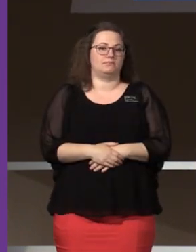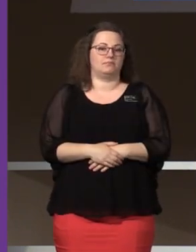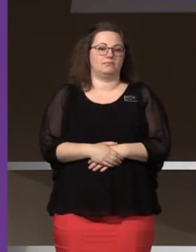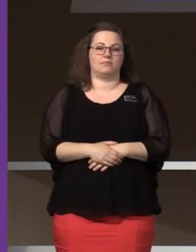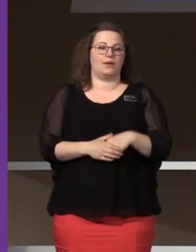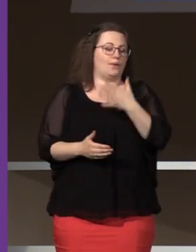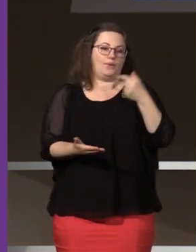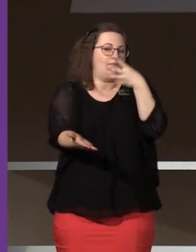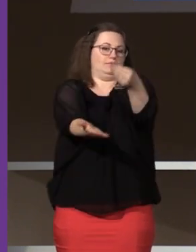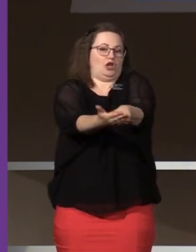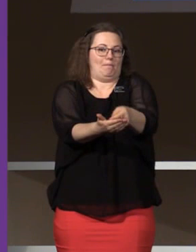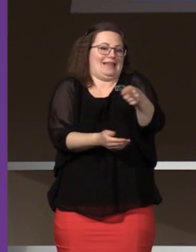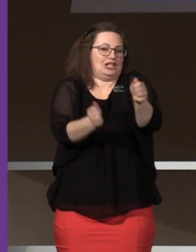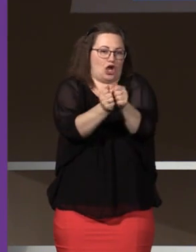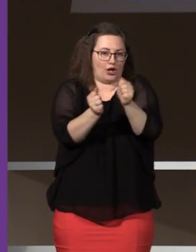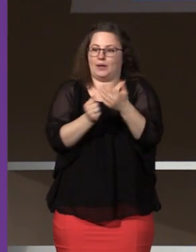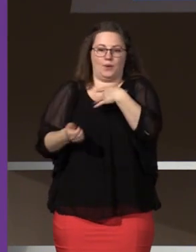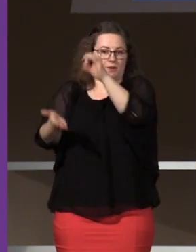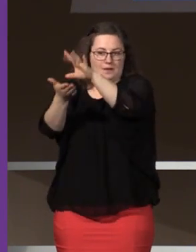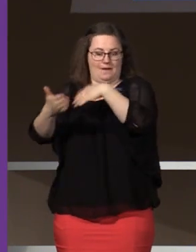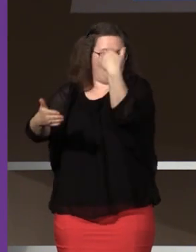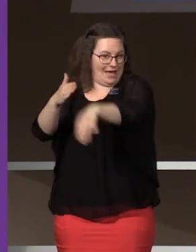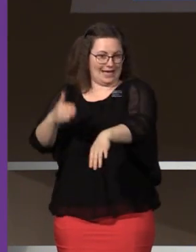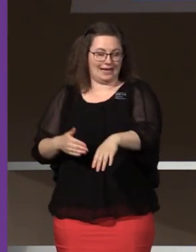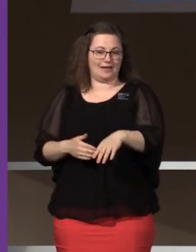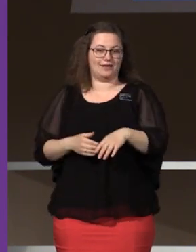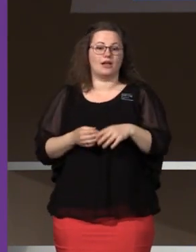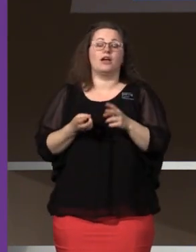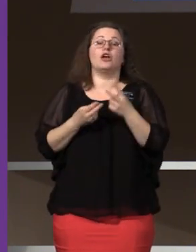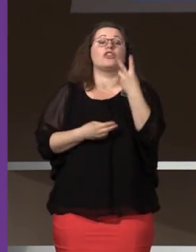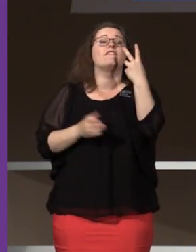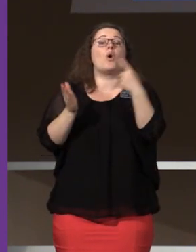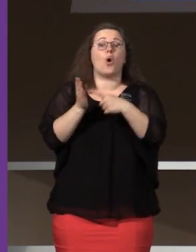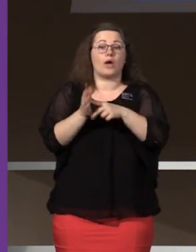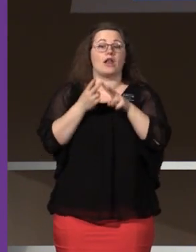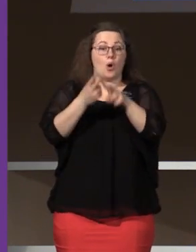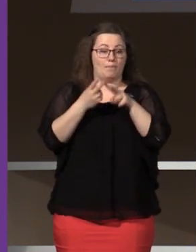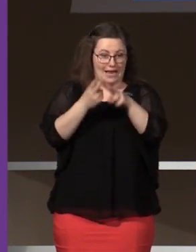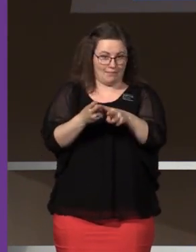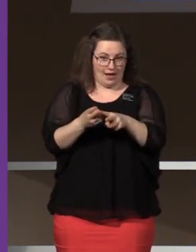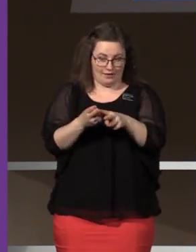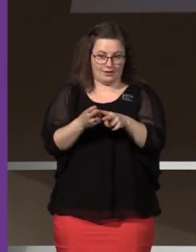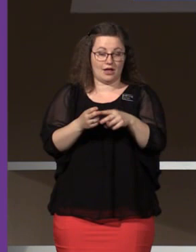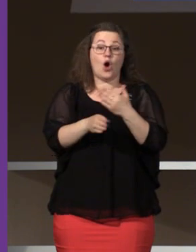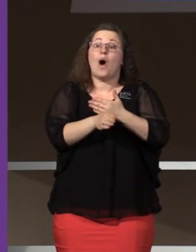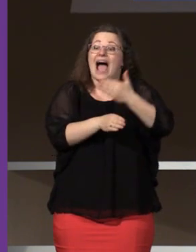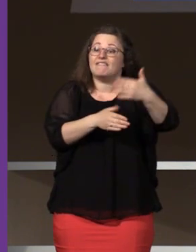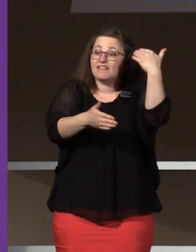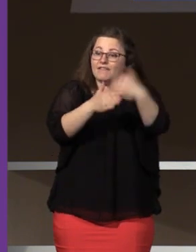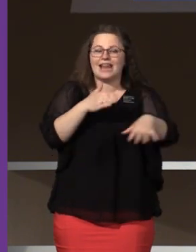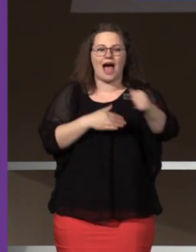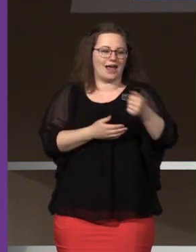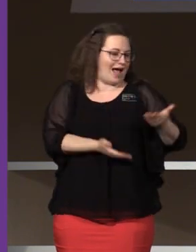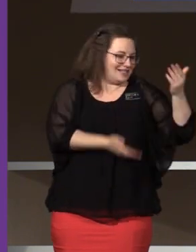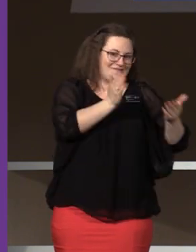won't submit that form. It won't let you. It will repeat it twice, so you get 2 goes. What we'll do afterwards is everyone can